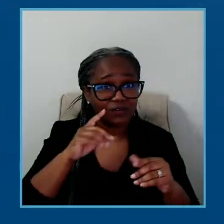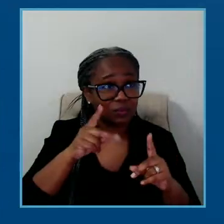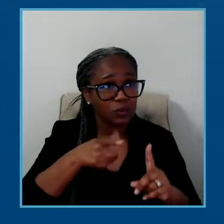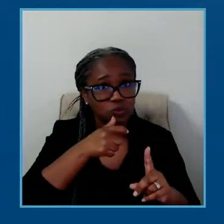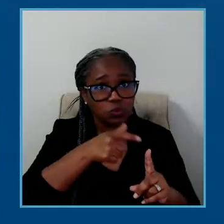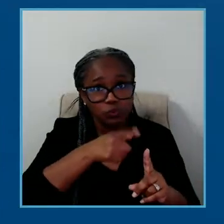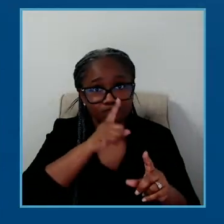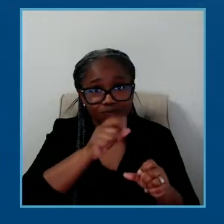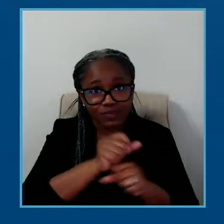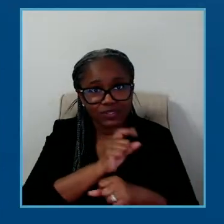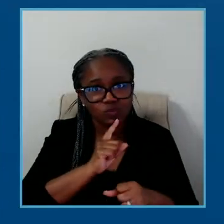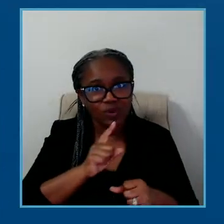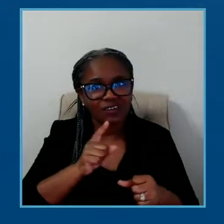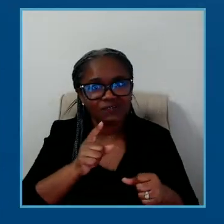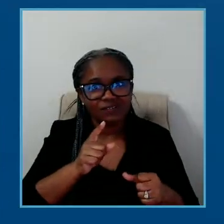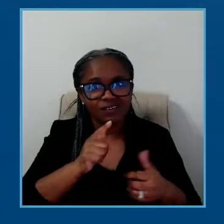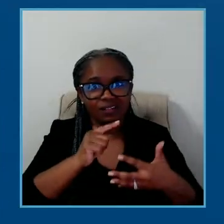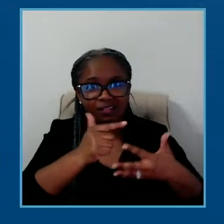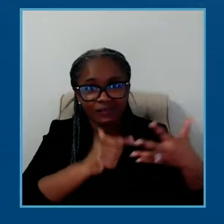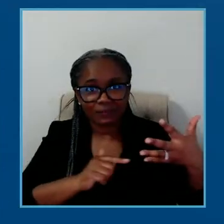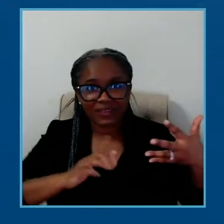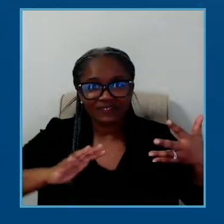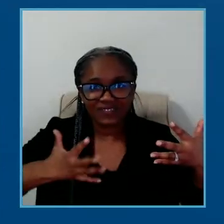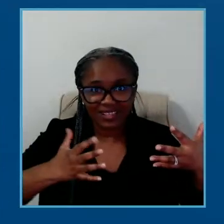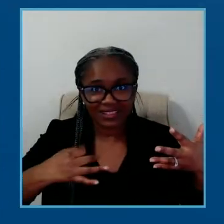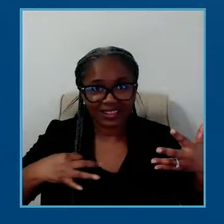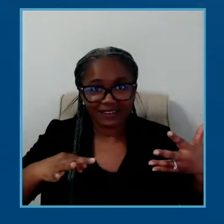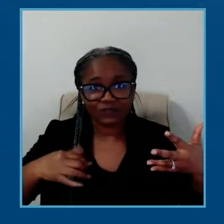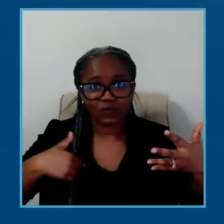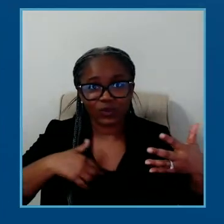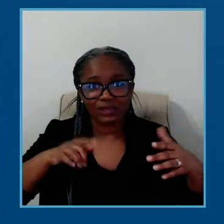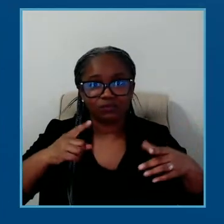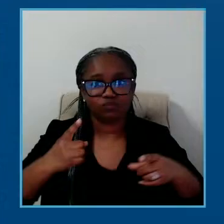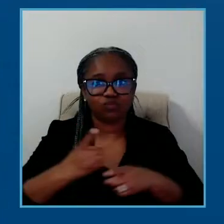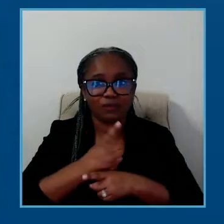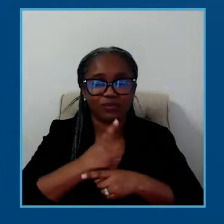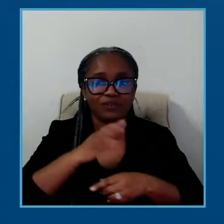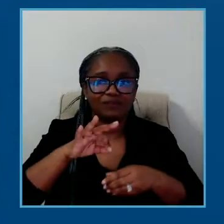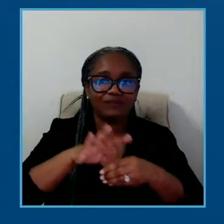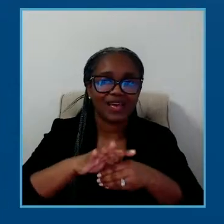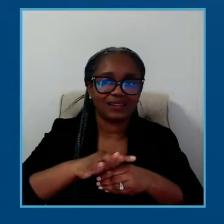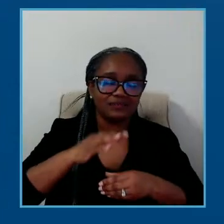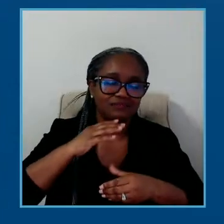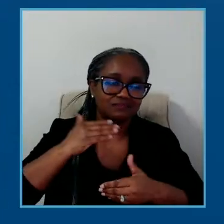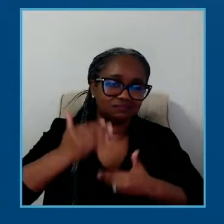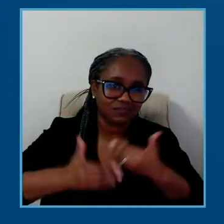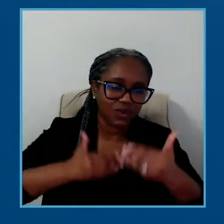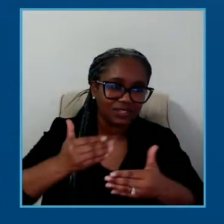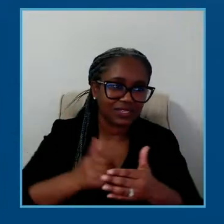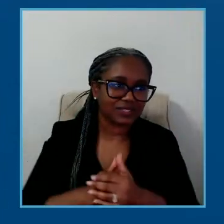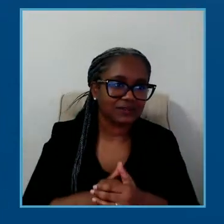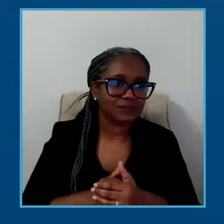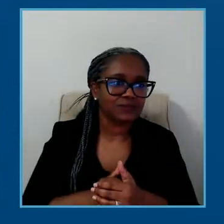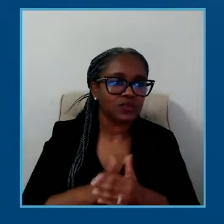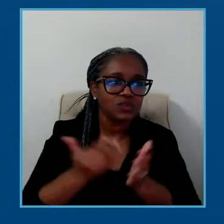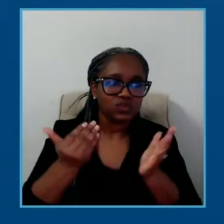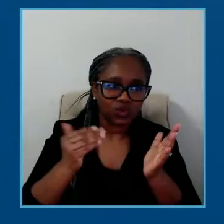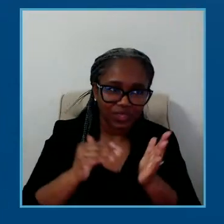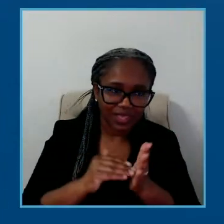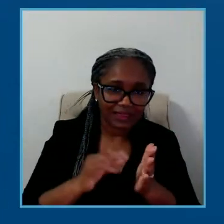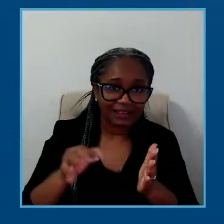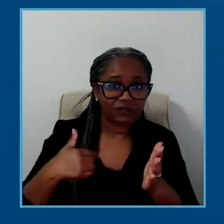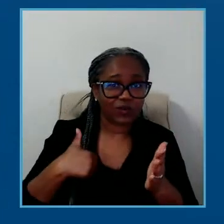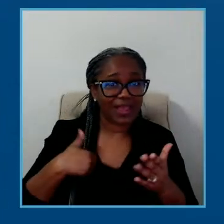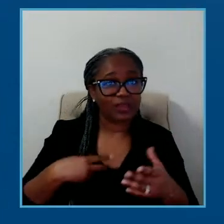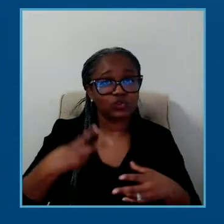on there. It made it confusing, but we had 2 lines on the ballot. The mistake was made when they said When they didn't say, you must put